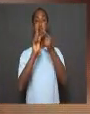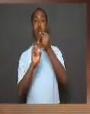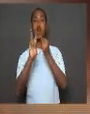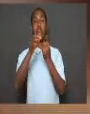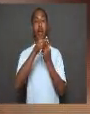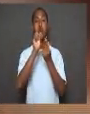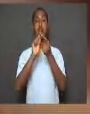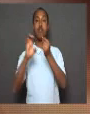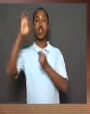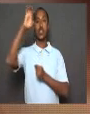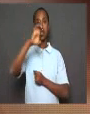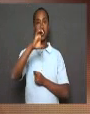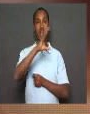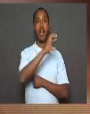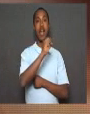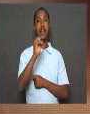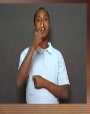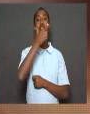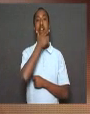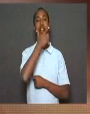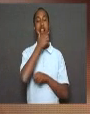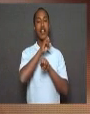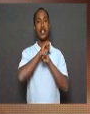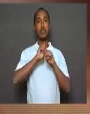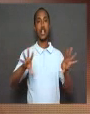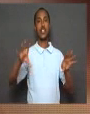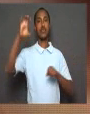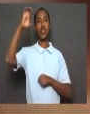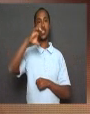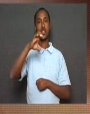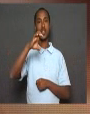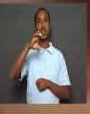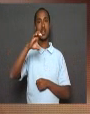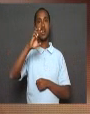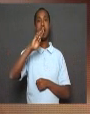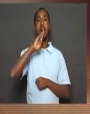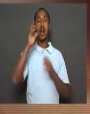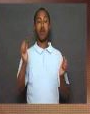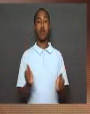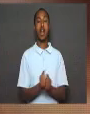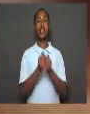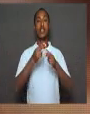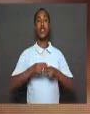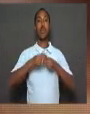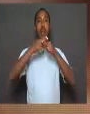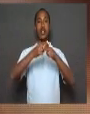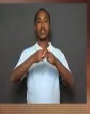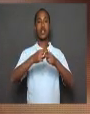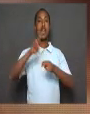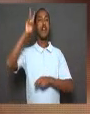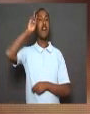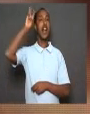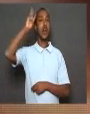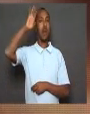Dipole-dipole forces and London dispersion forces are collectively known as van